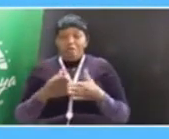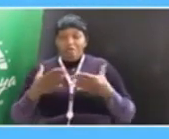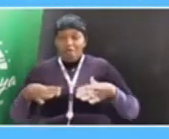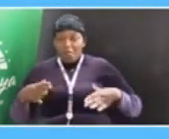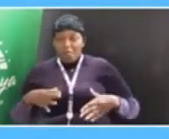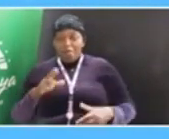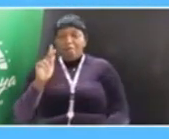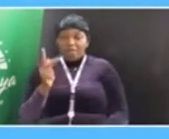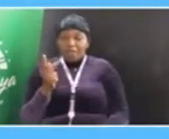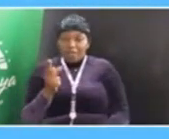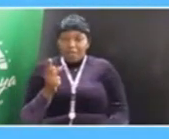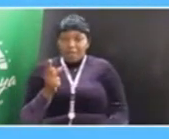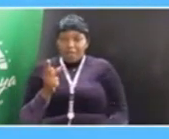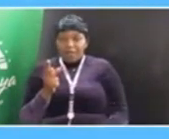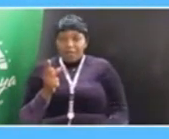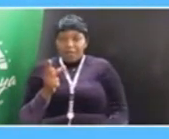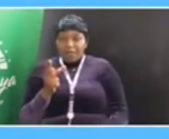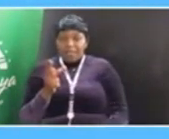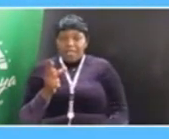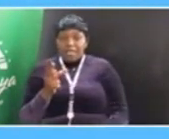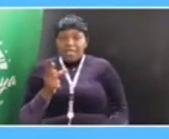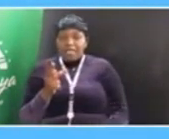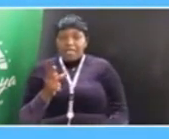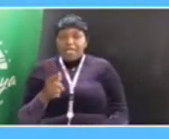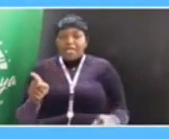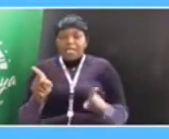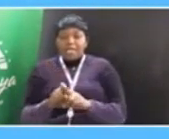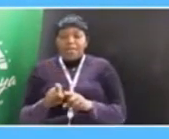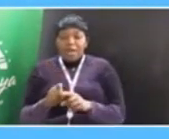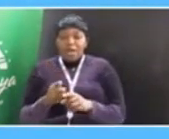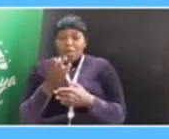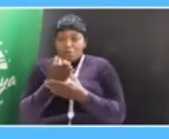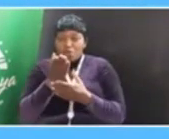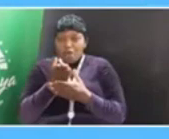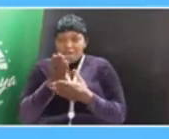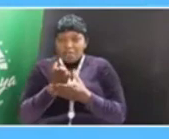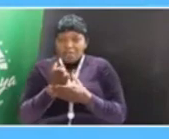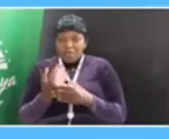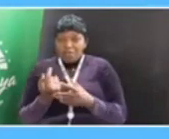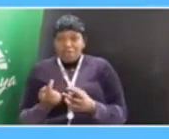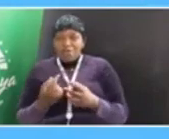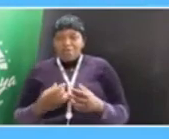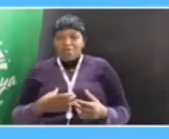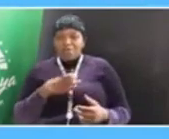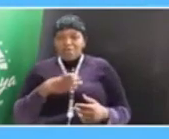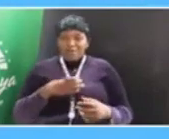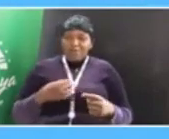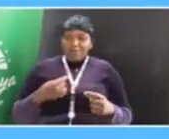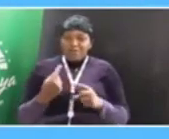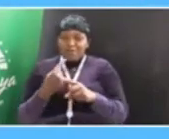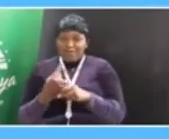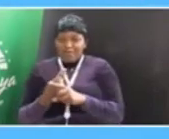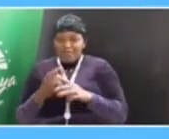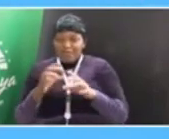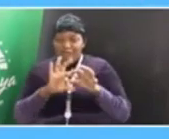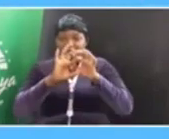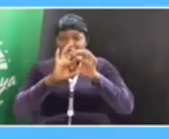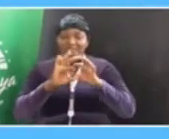Kenya, and I want to urge you to explore, connect, and